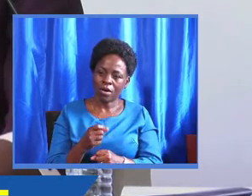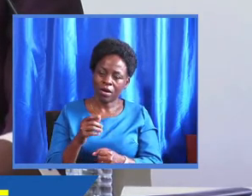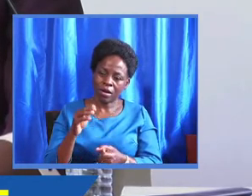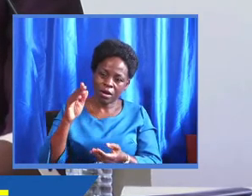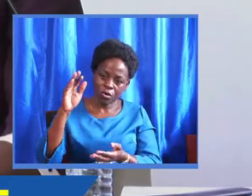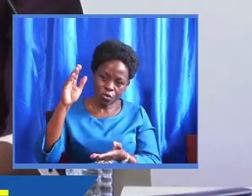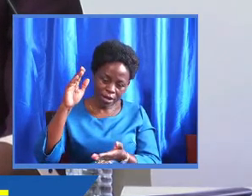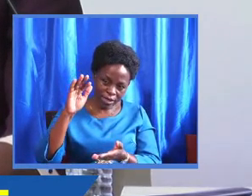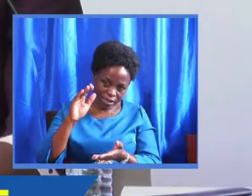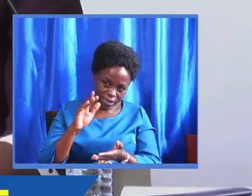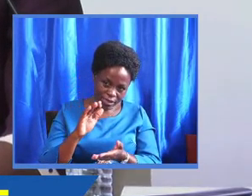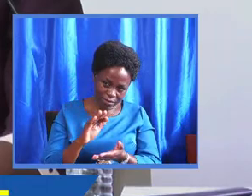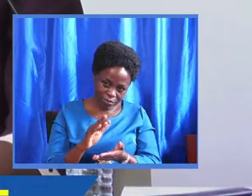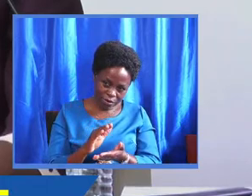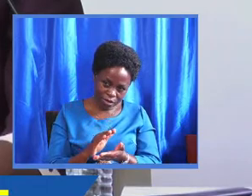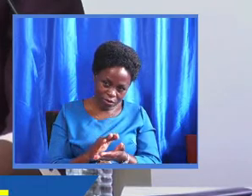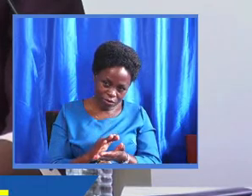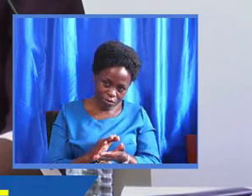gwakendeerezeddwako